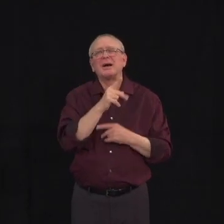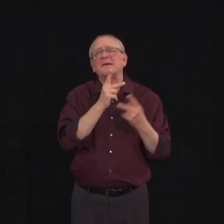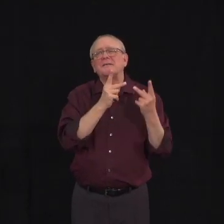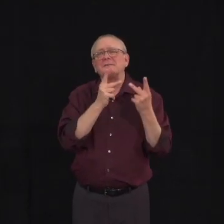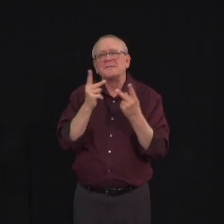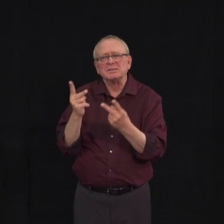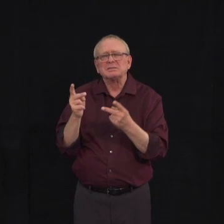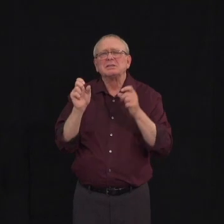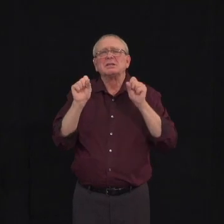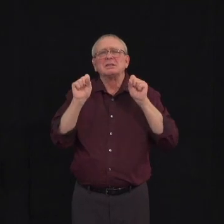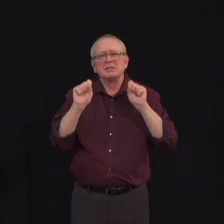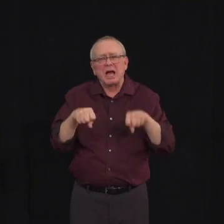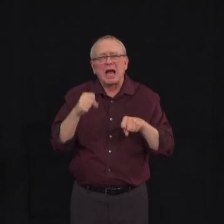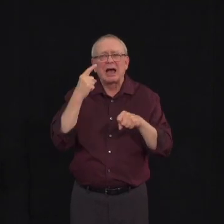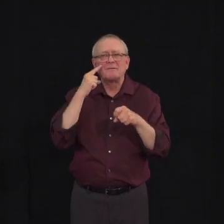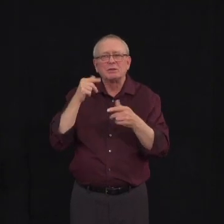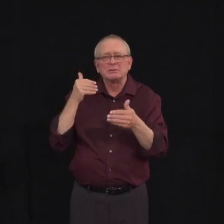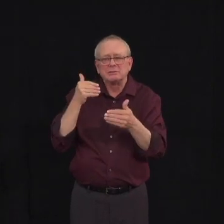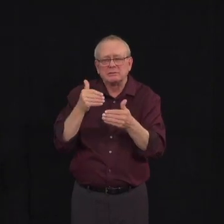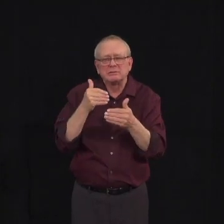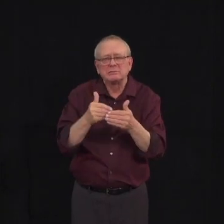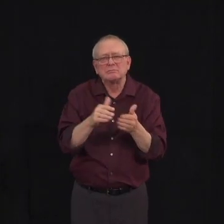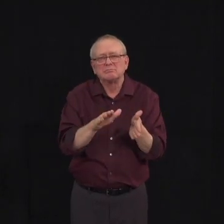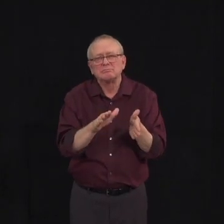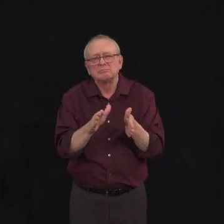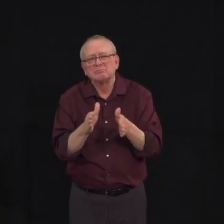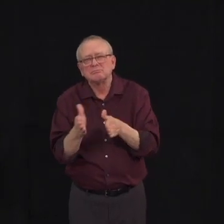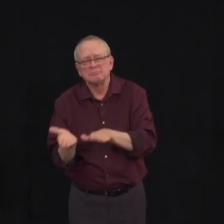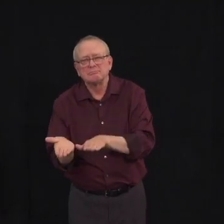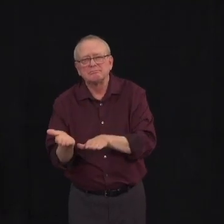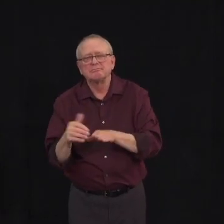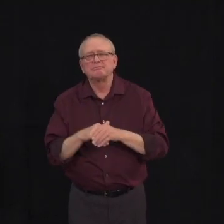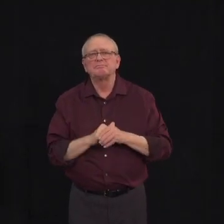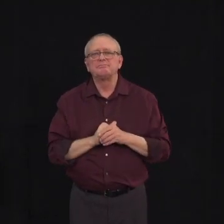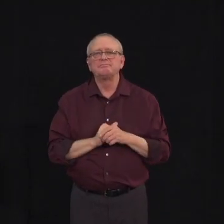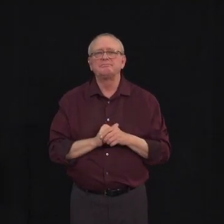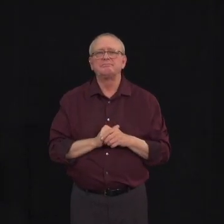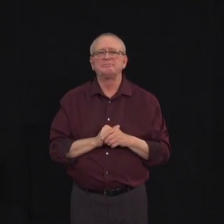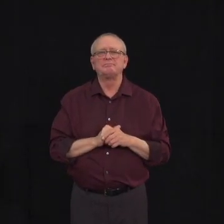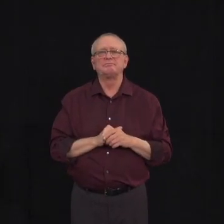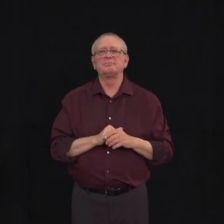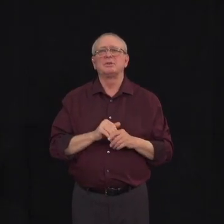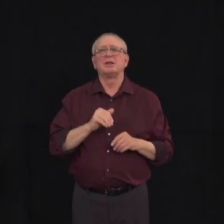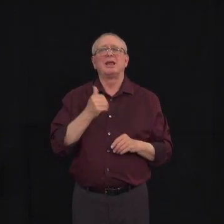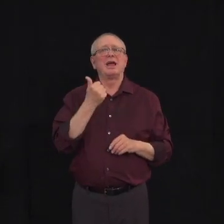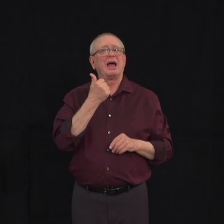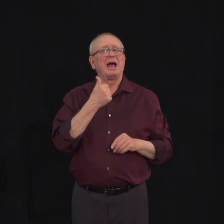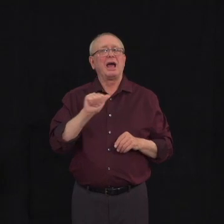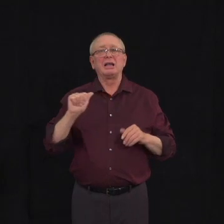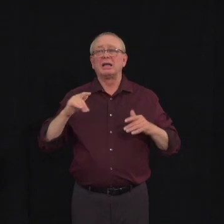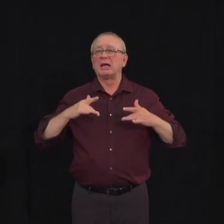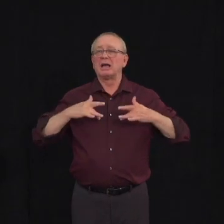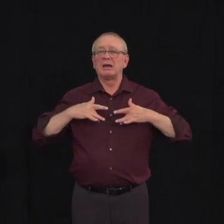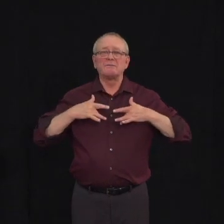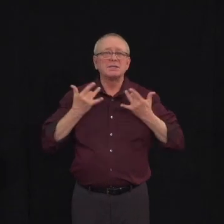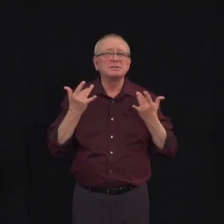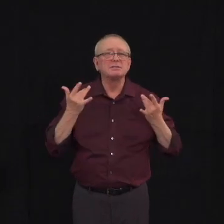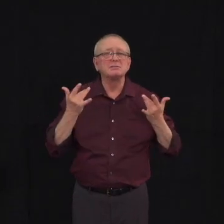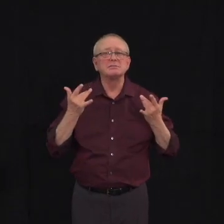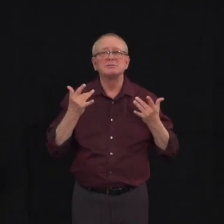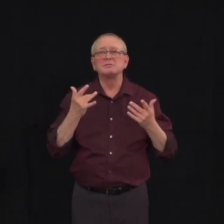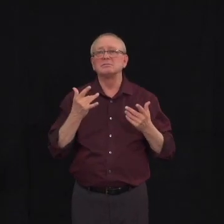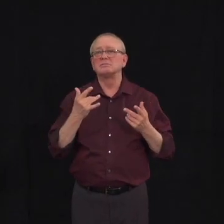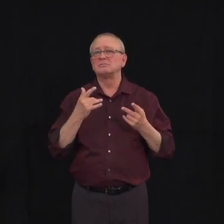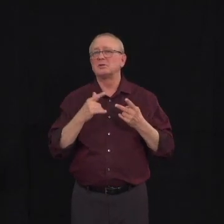to the elderly at to long-term care facilities. This also means that events that involved close physical contact, including art